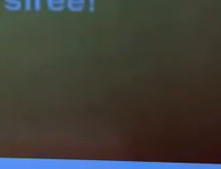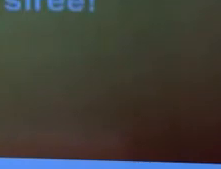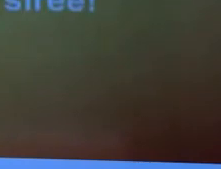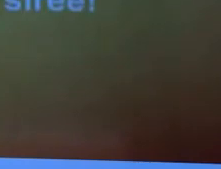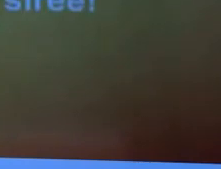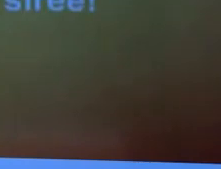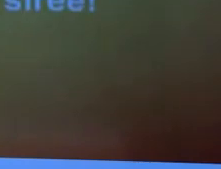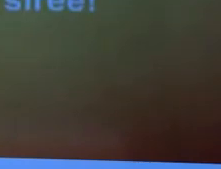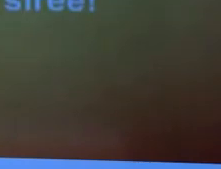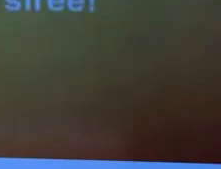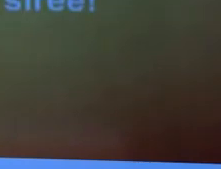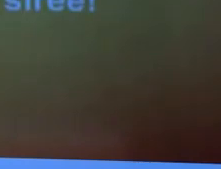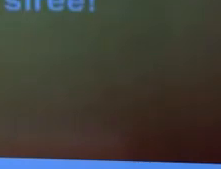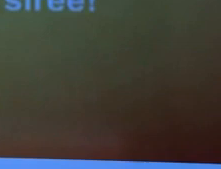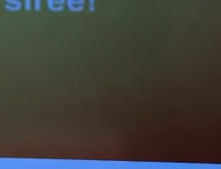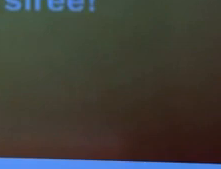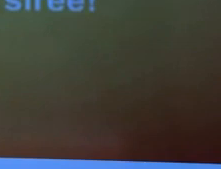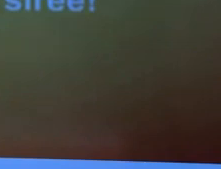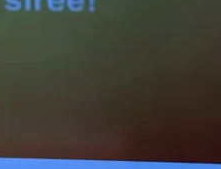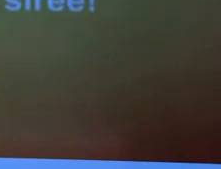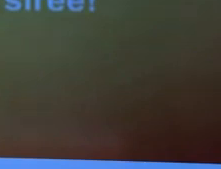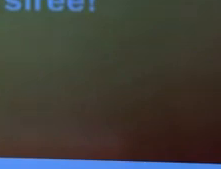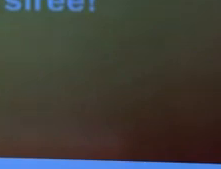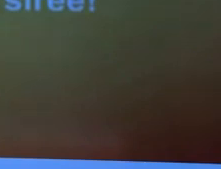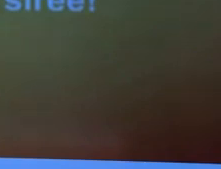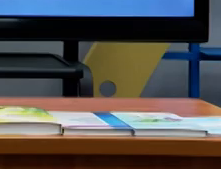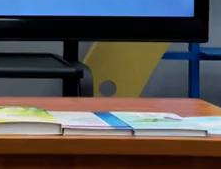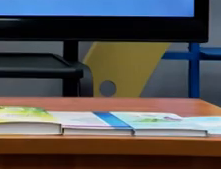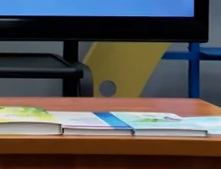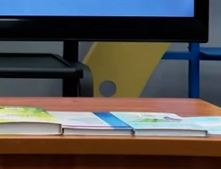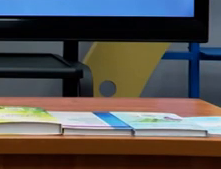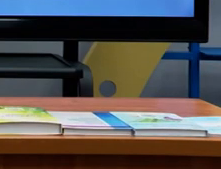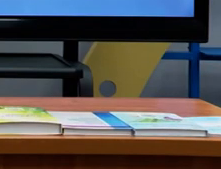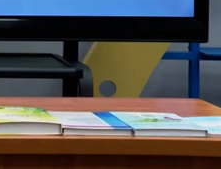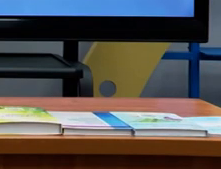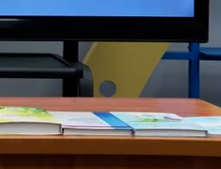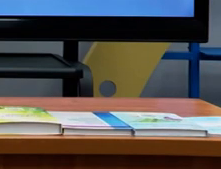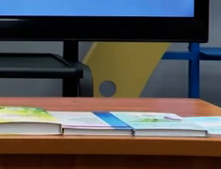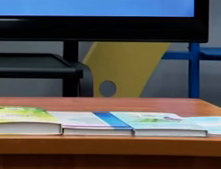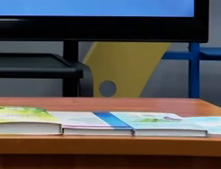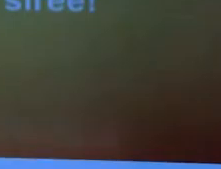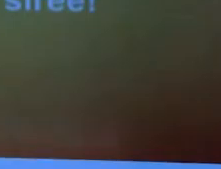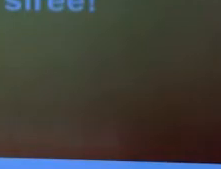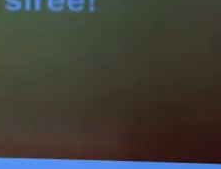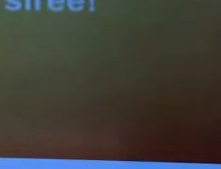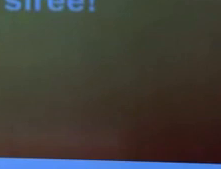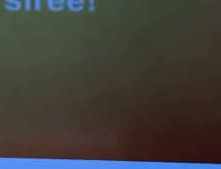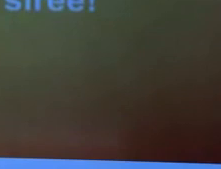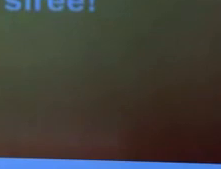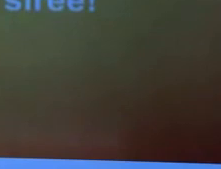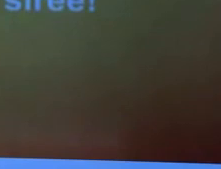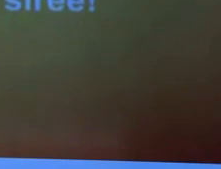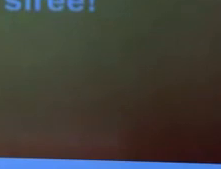Winter, spring, summer, autumn, these are seasons of the year. Look around in the street and you can see it